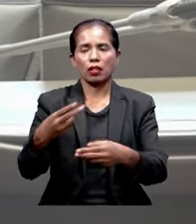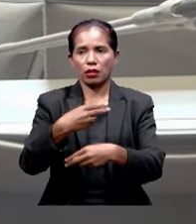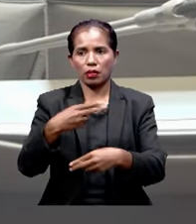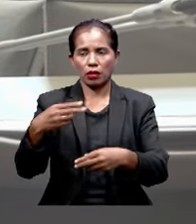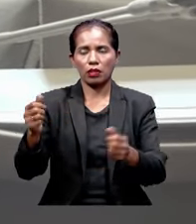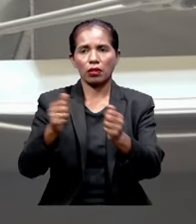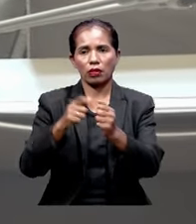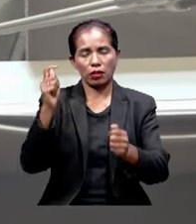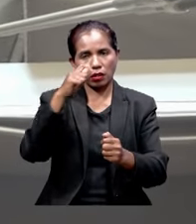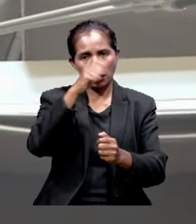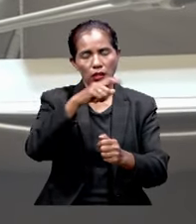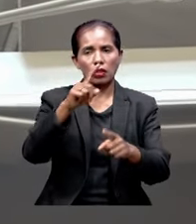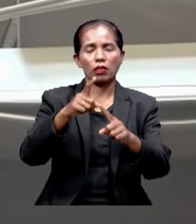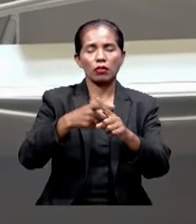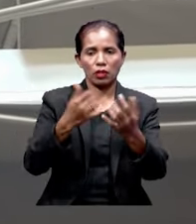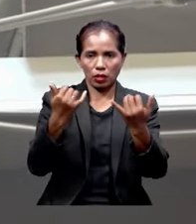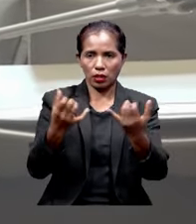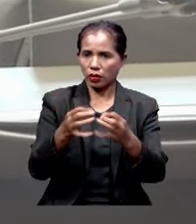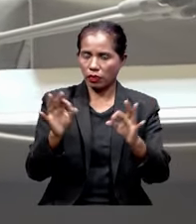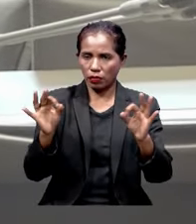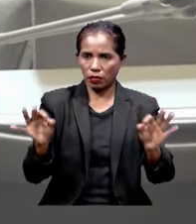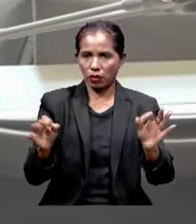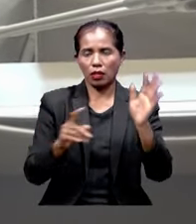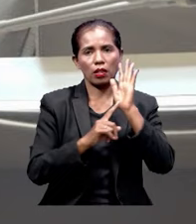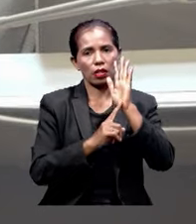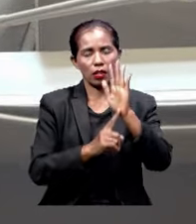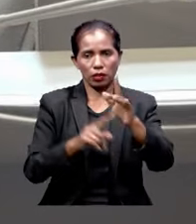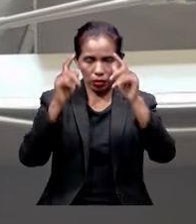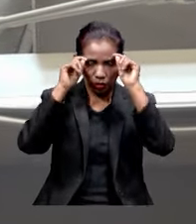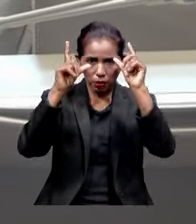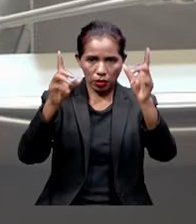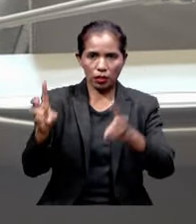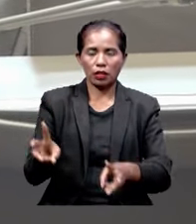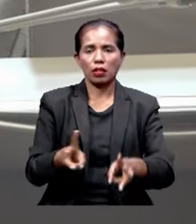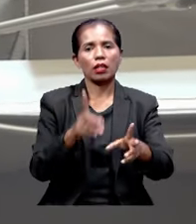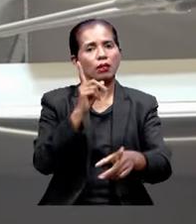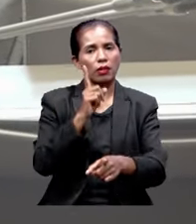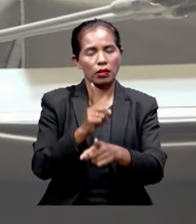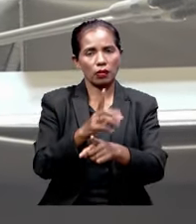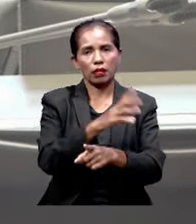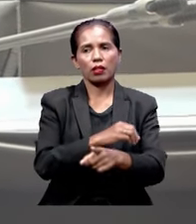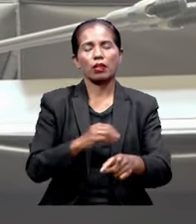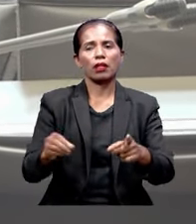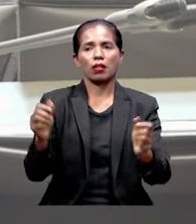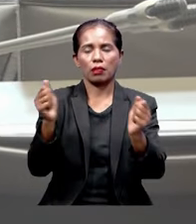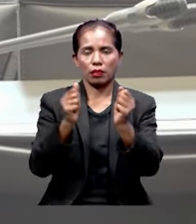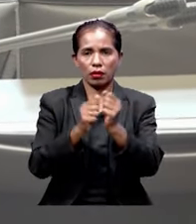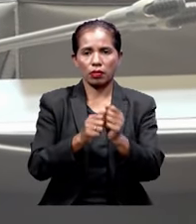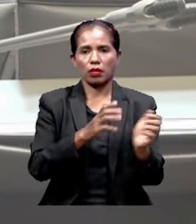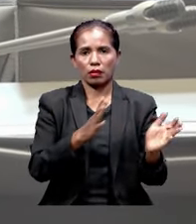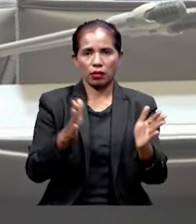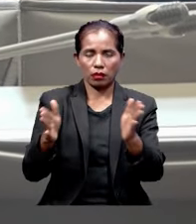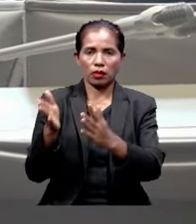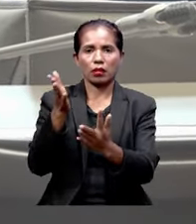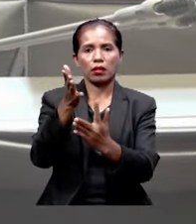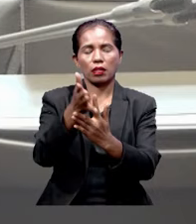na Tailândia e a Fulang Idanenia Rohan, nebe hatudo Timor-Leste e a Dalang nebe los, no ato conclui o naninha processo